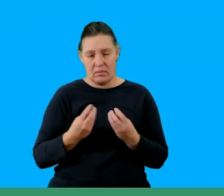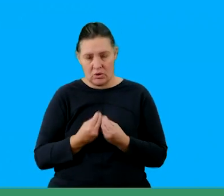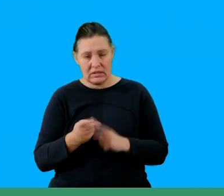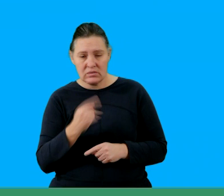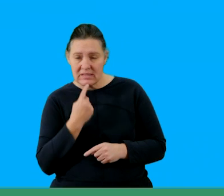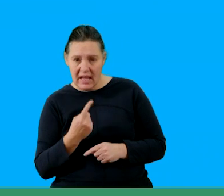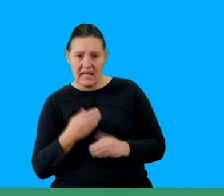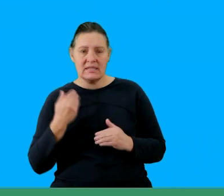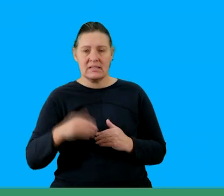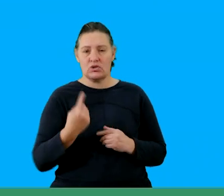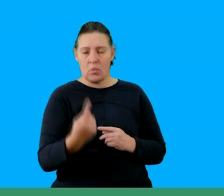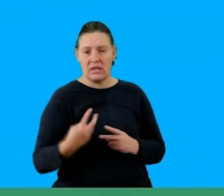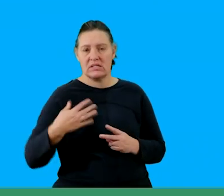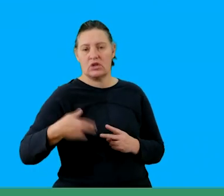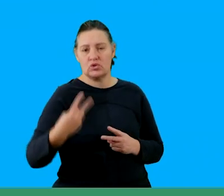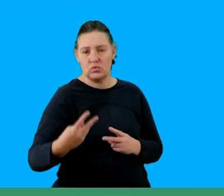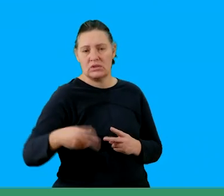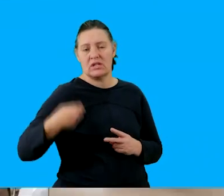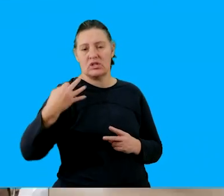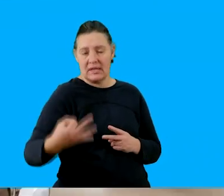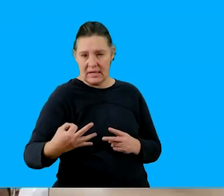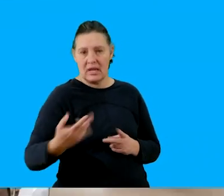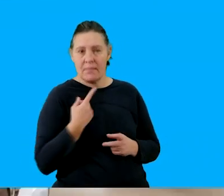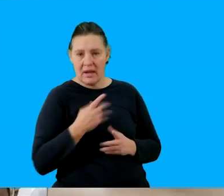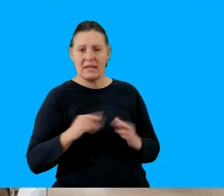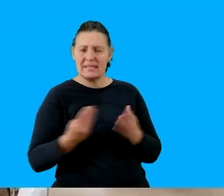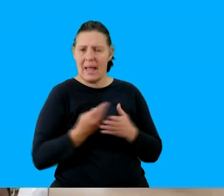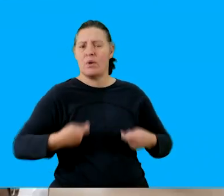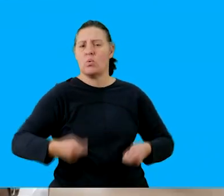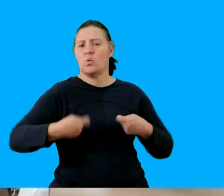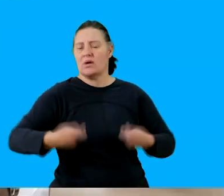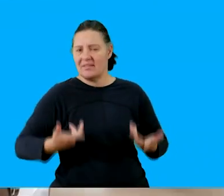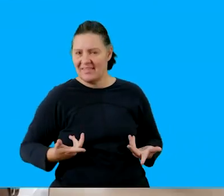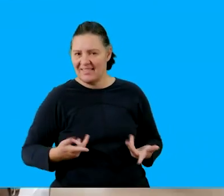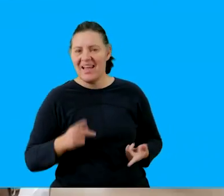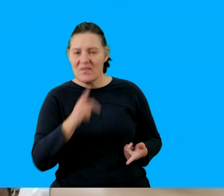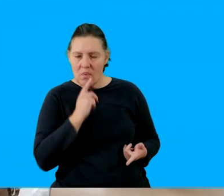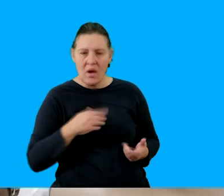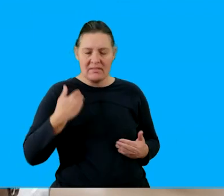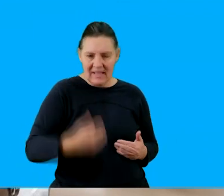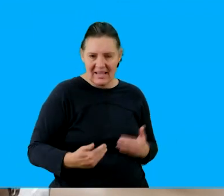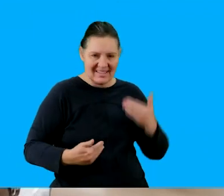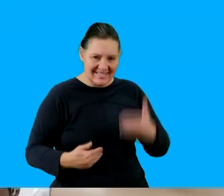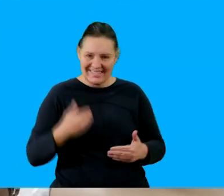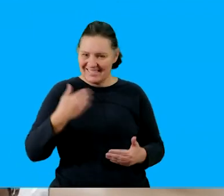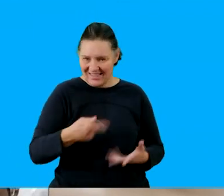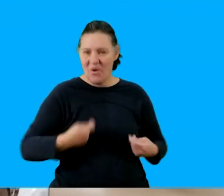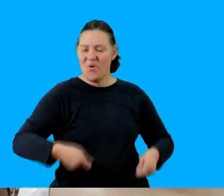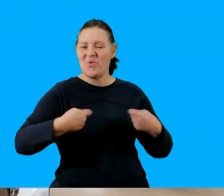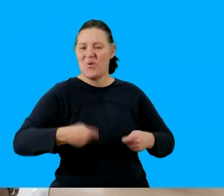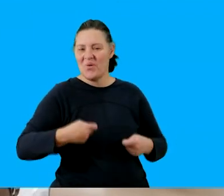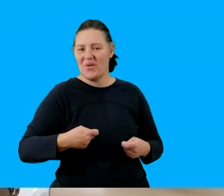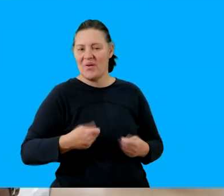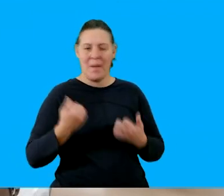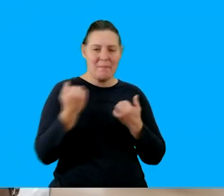product. So this is to say stage 1, stage 2, stage 3. It's similar to cooking. In the process of cooking, the stage 1, stage 2,